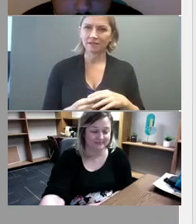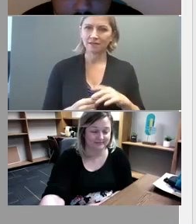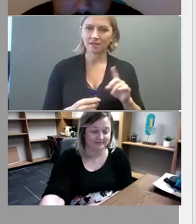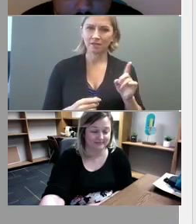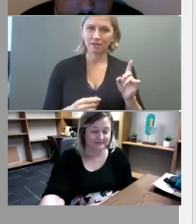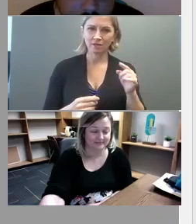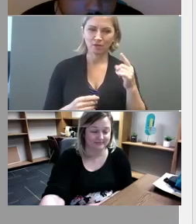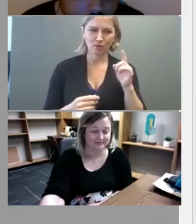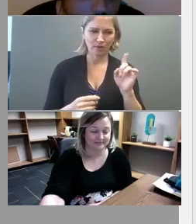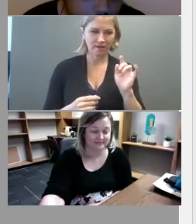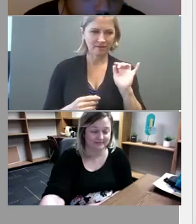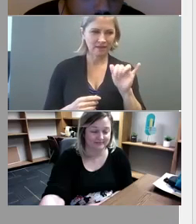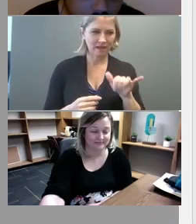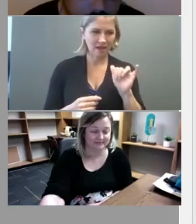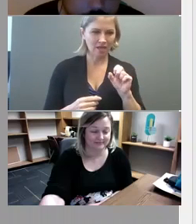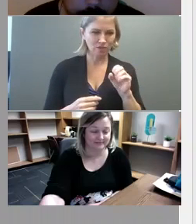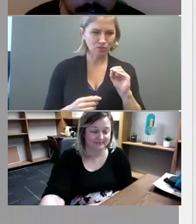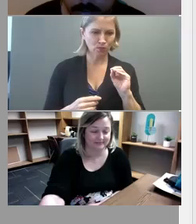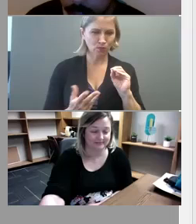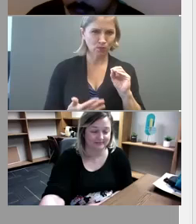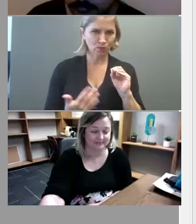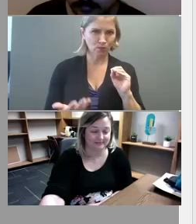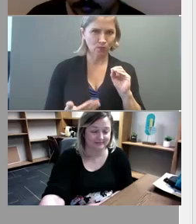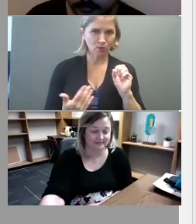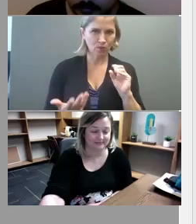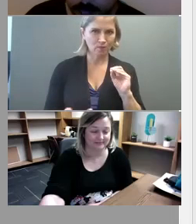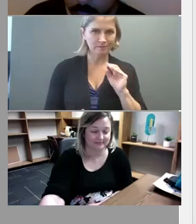that. So that gives me